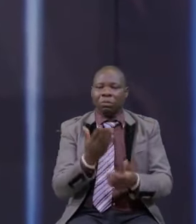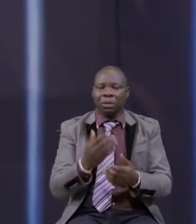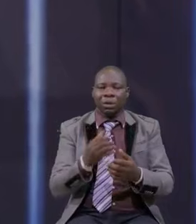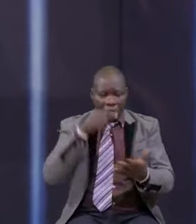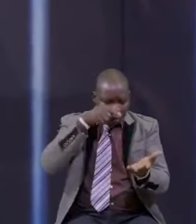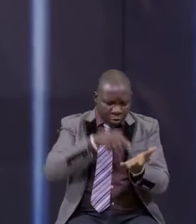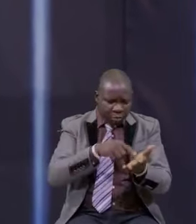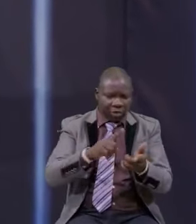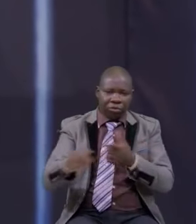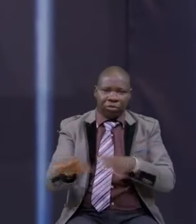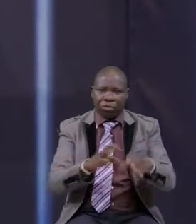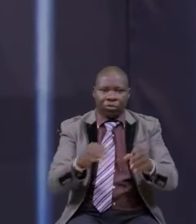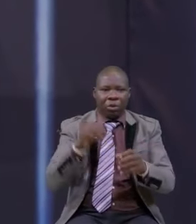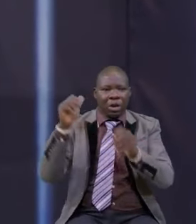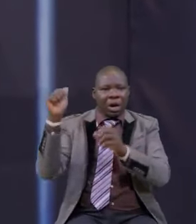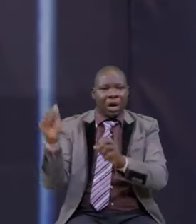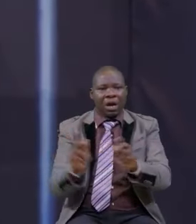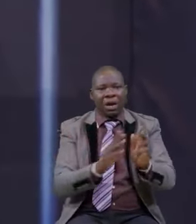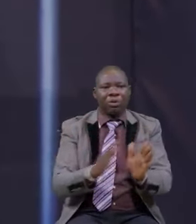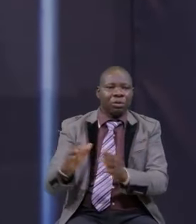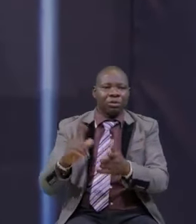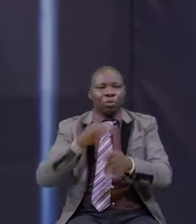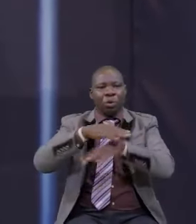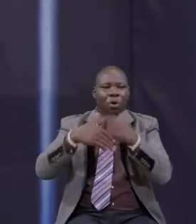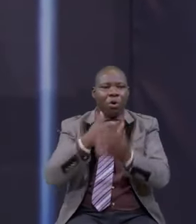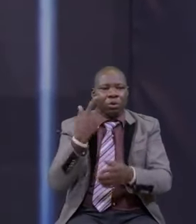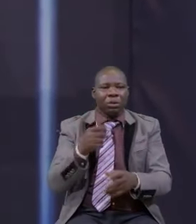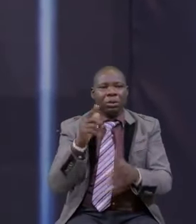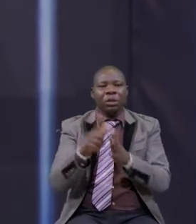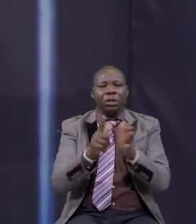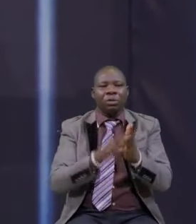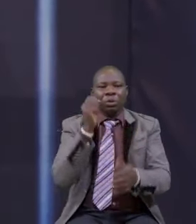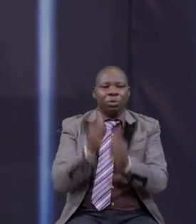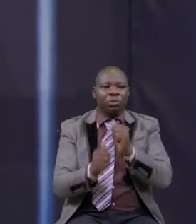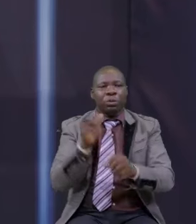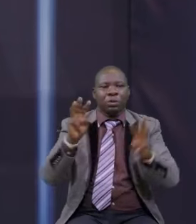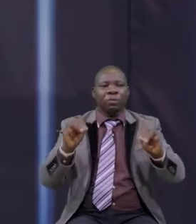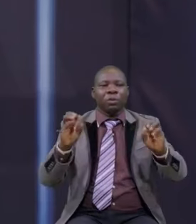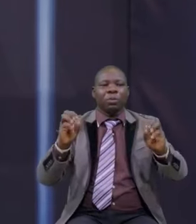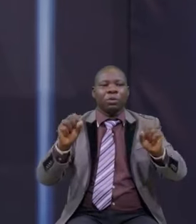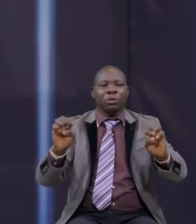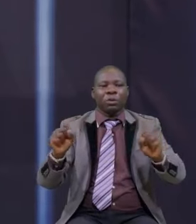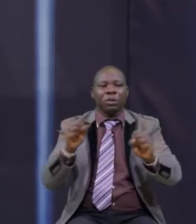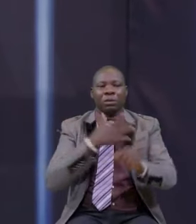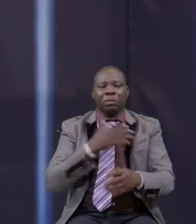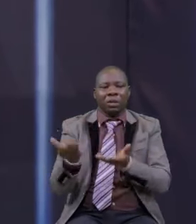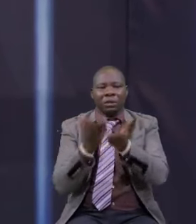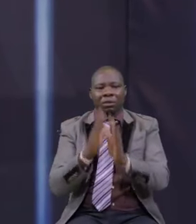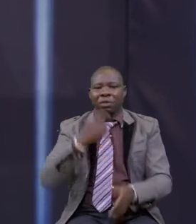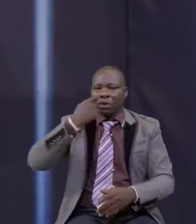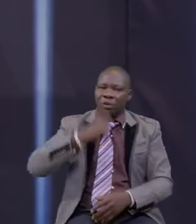do according to all the law which Moses my servant commanded